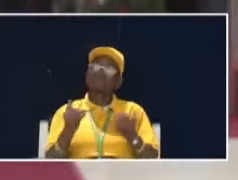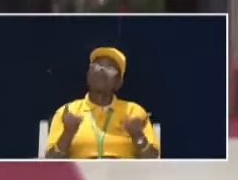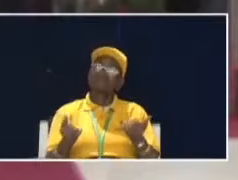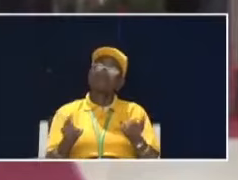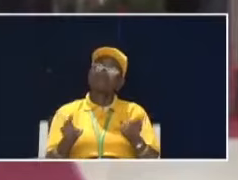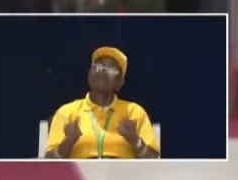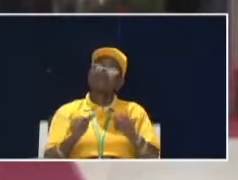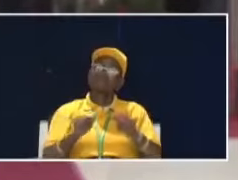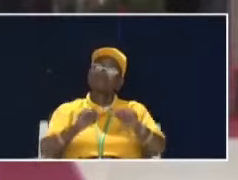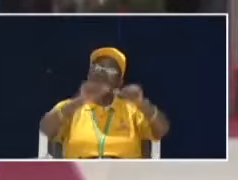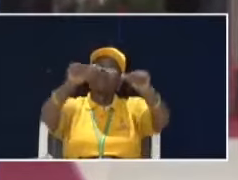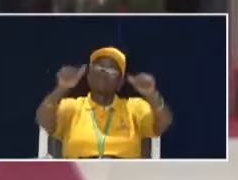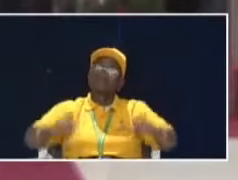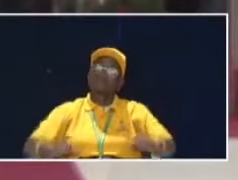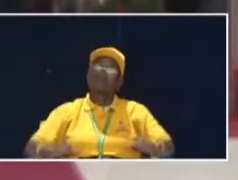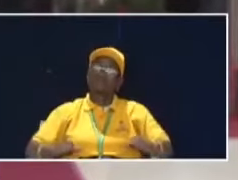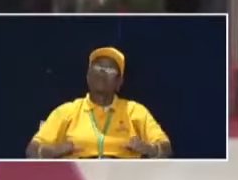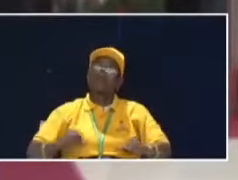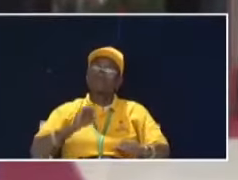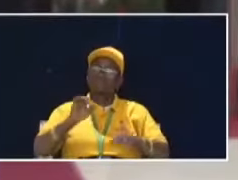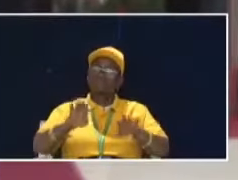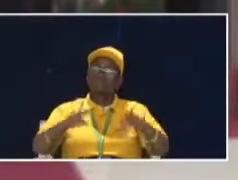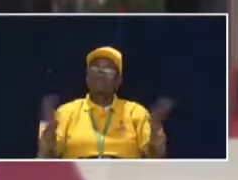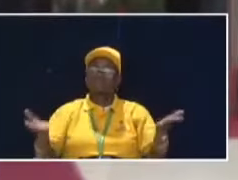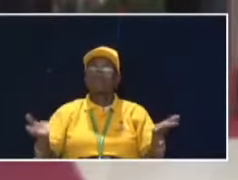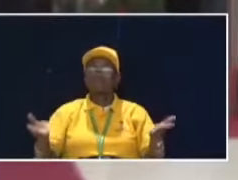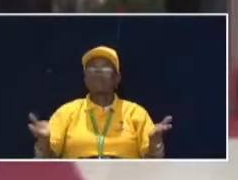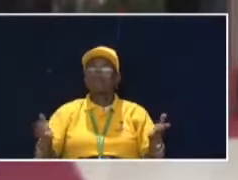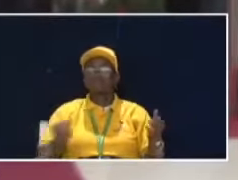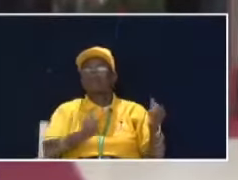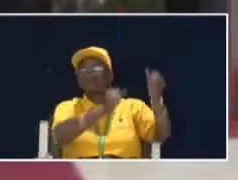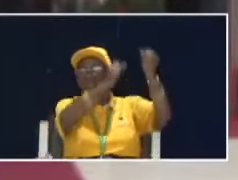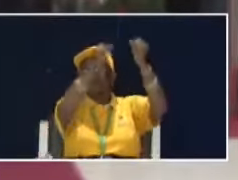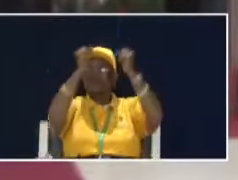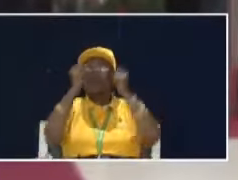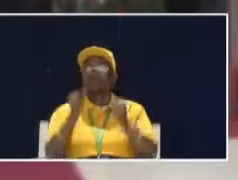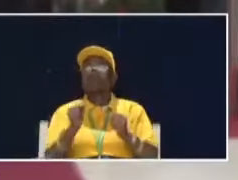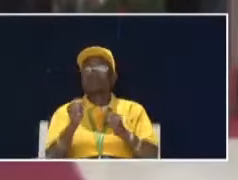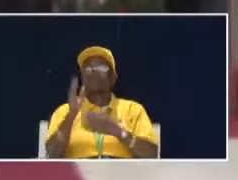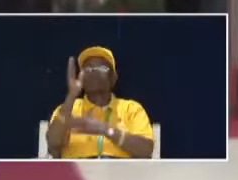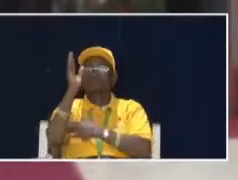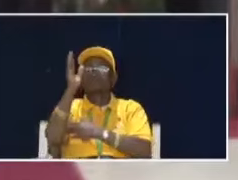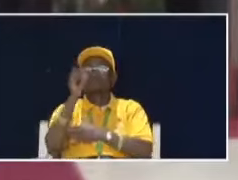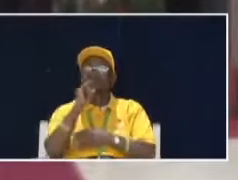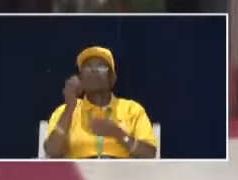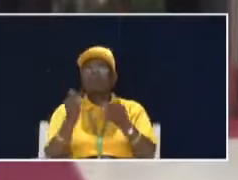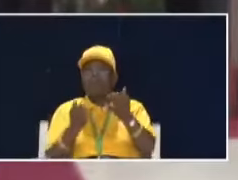and the Almighty God is waiting. He's ready to answer prayers.